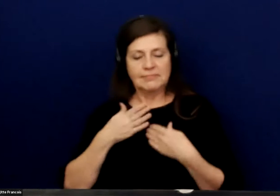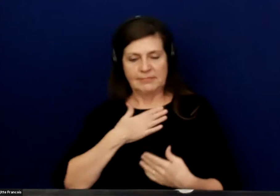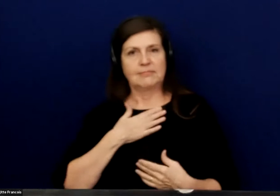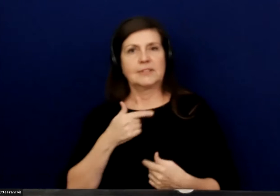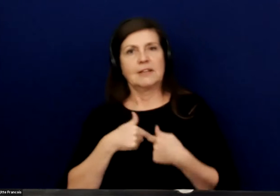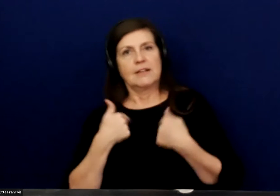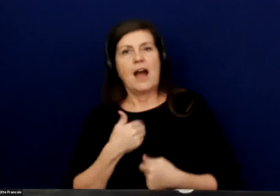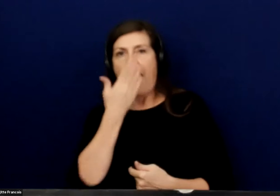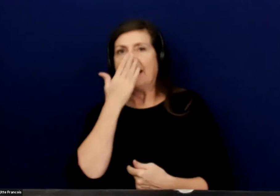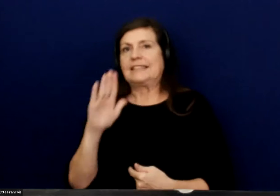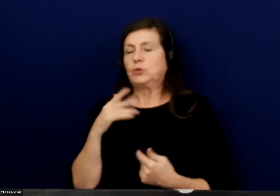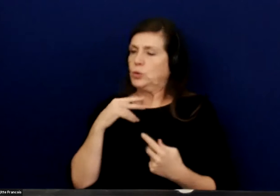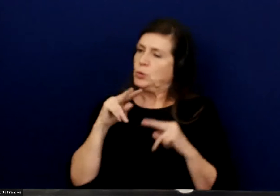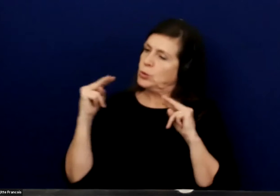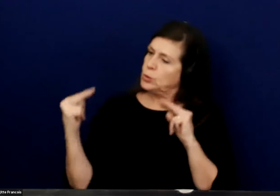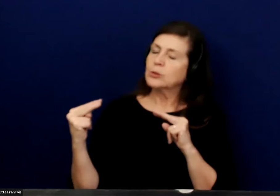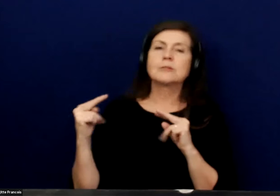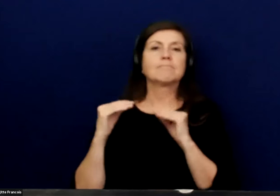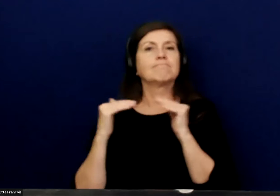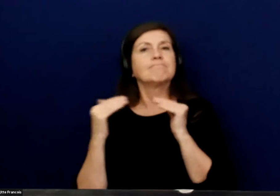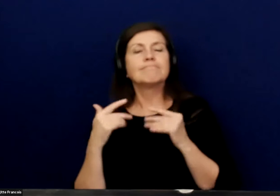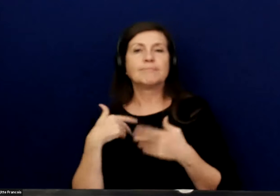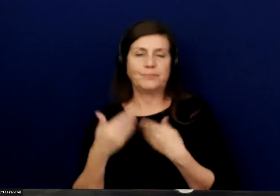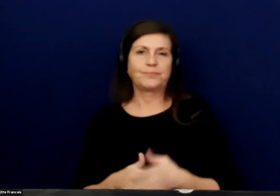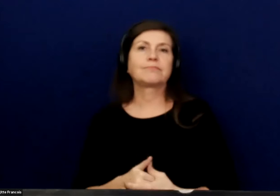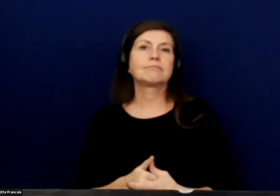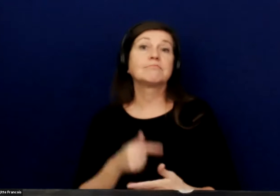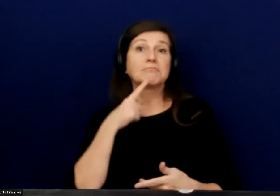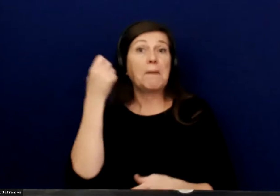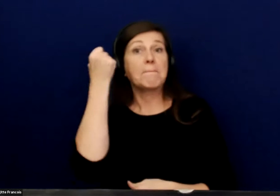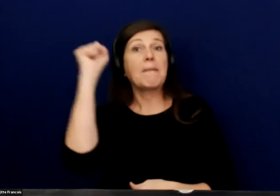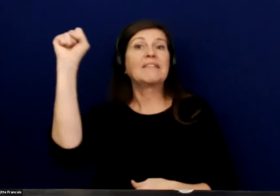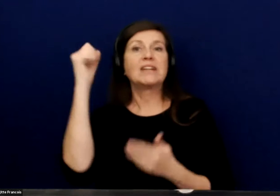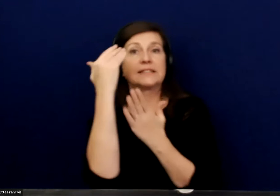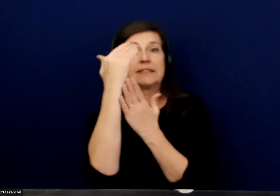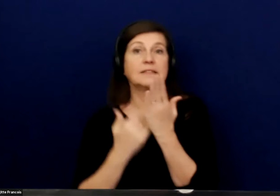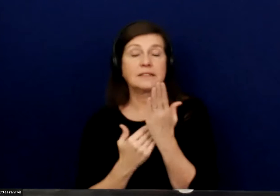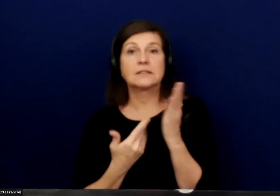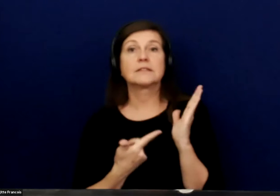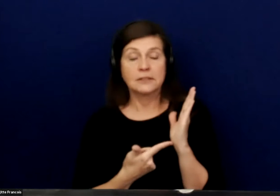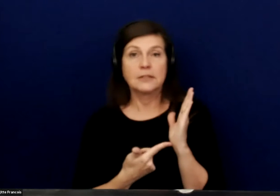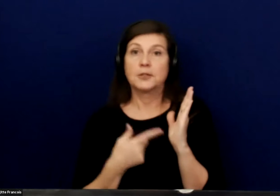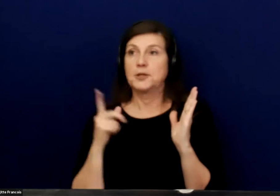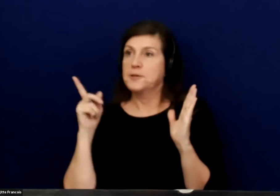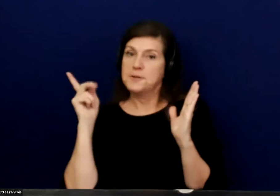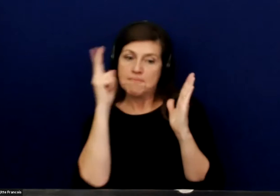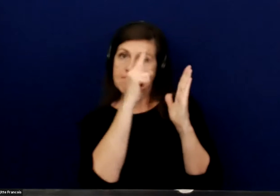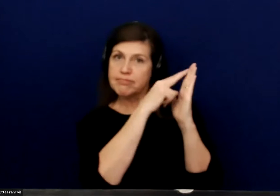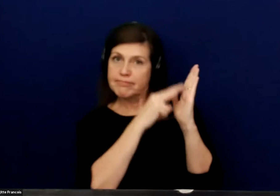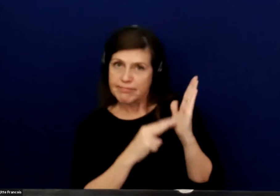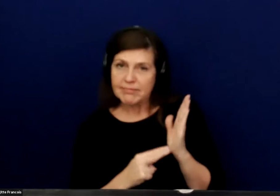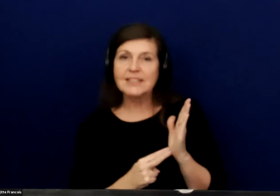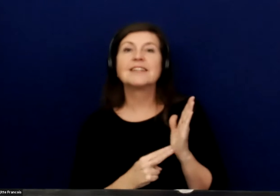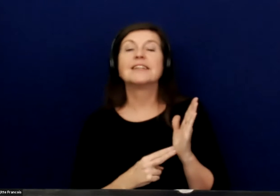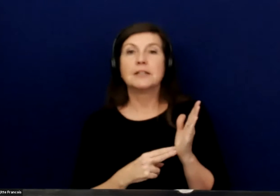step here. We talked a little bit about the manifest that people should join up. It got received so-so,